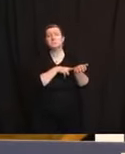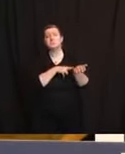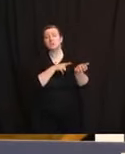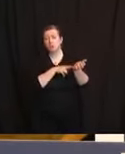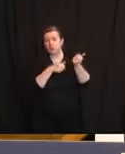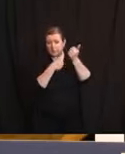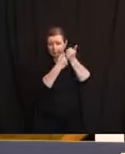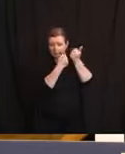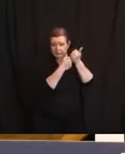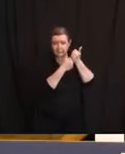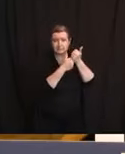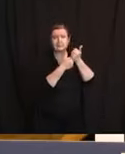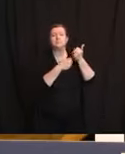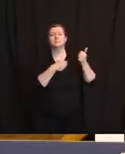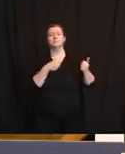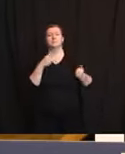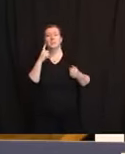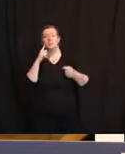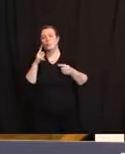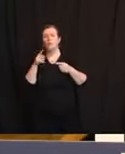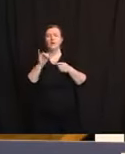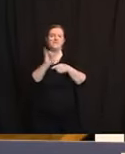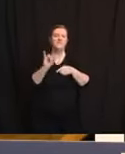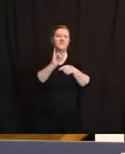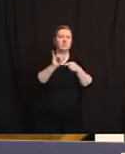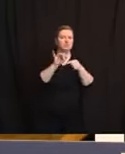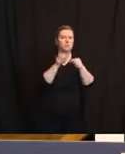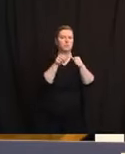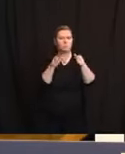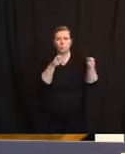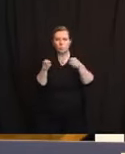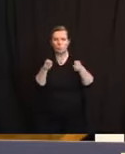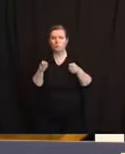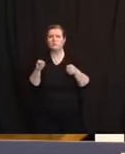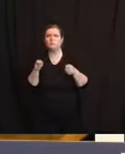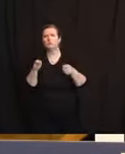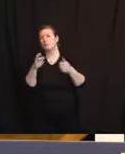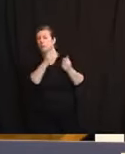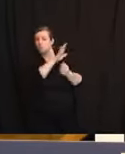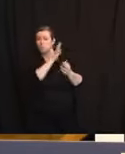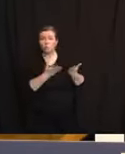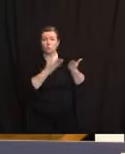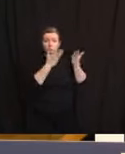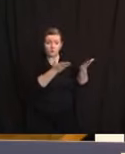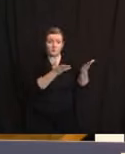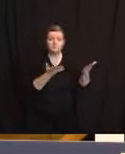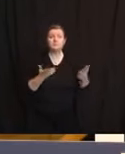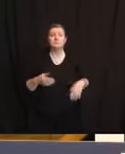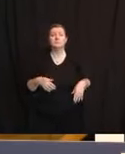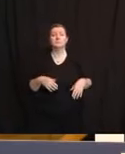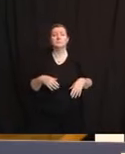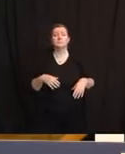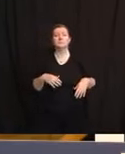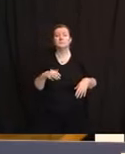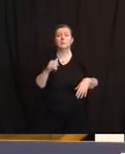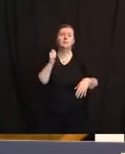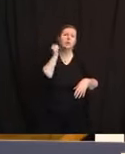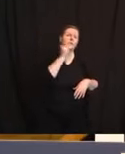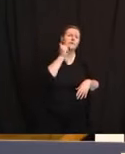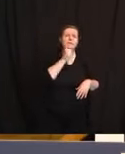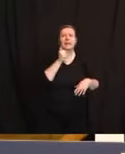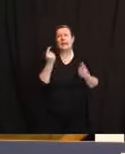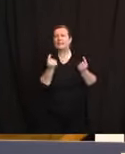implement infection control recommendations, and help residents with activities of daily living. These individuals are in